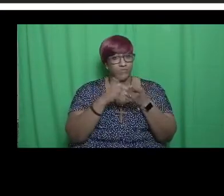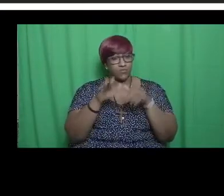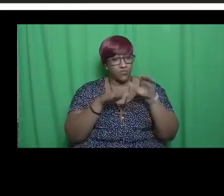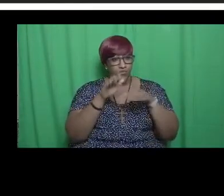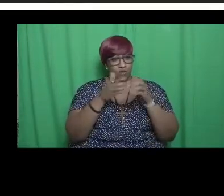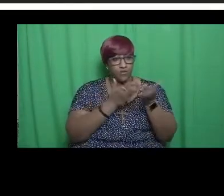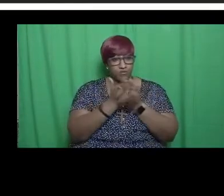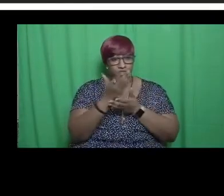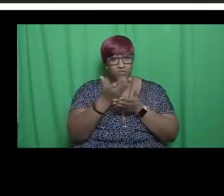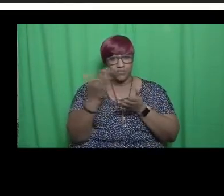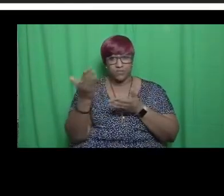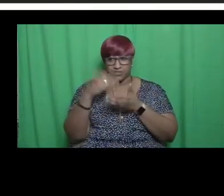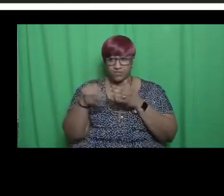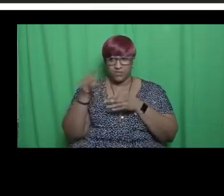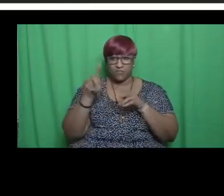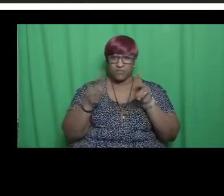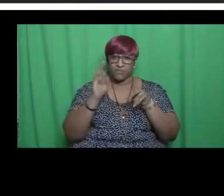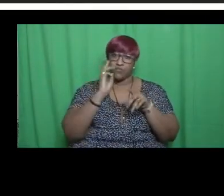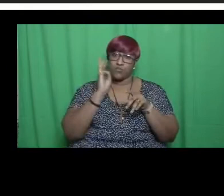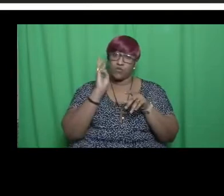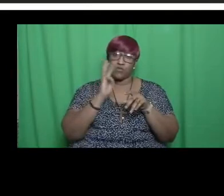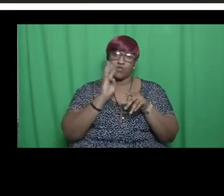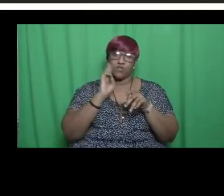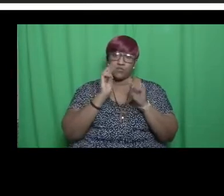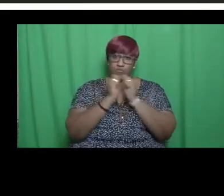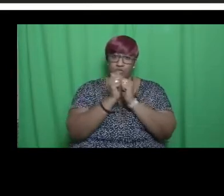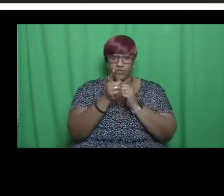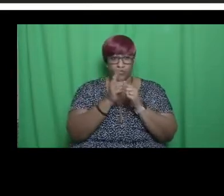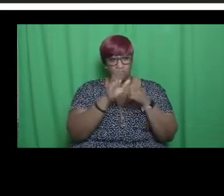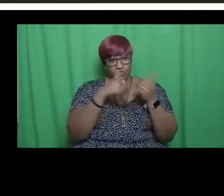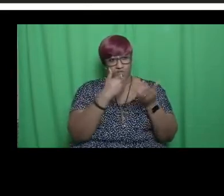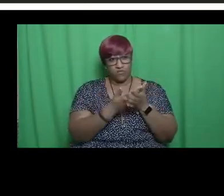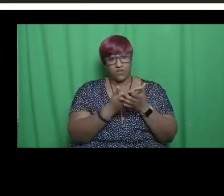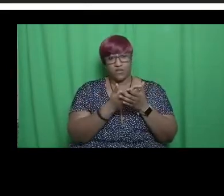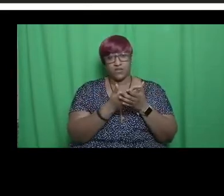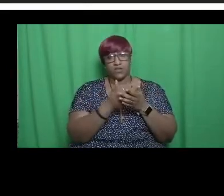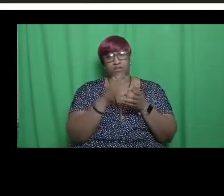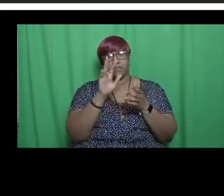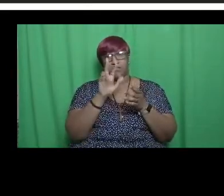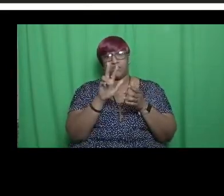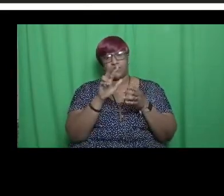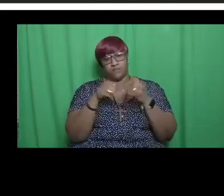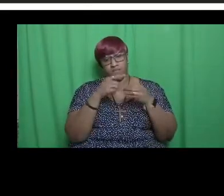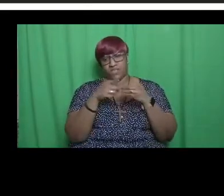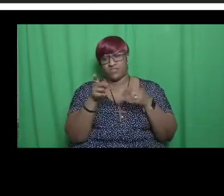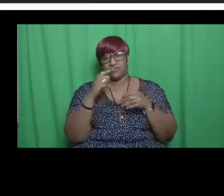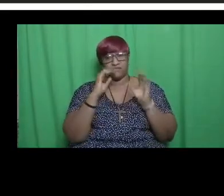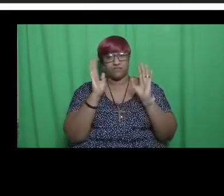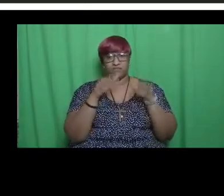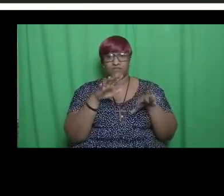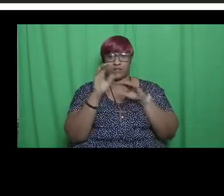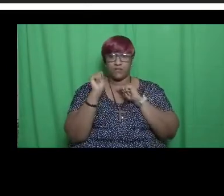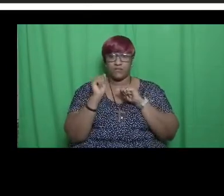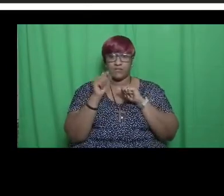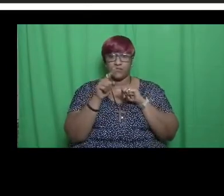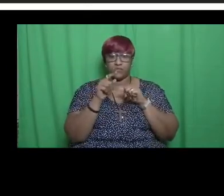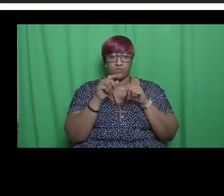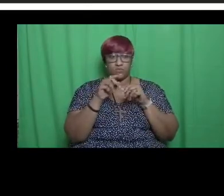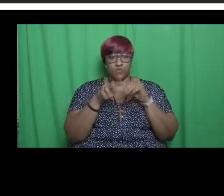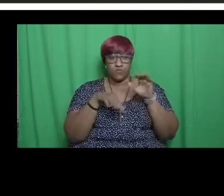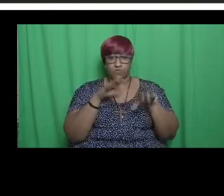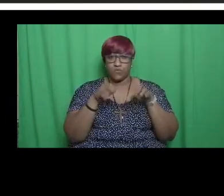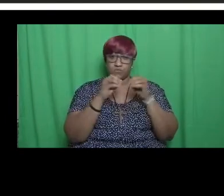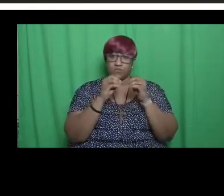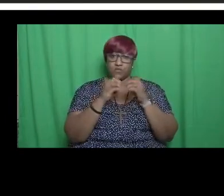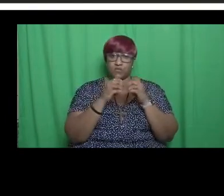some folk that was with you on mile two, when you get to mile three, they say, find me. And then you walk 2 more miles. But